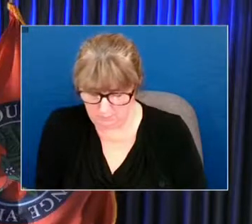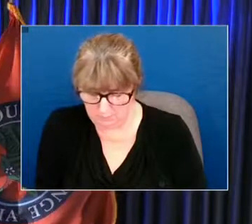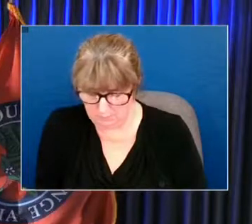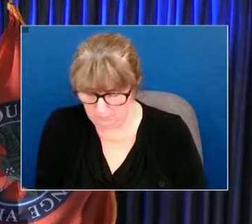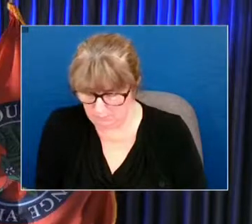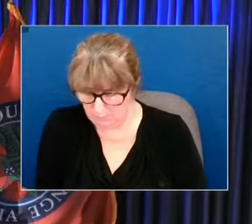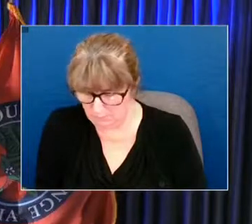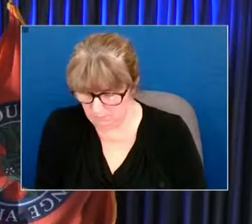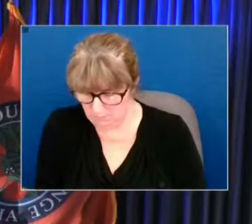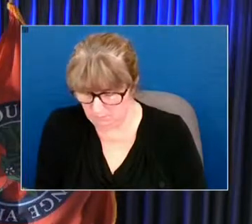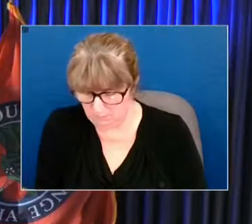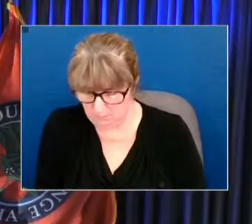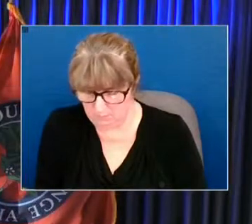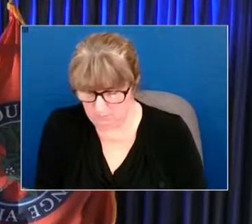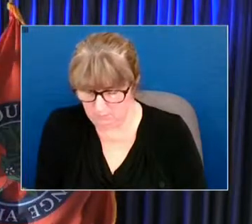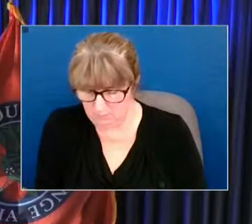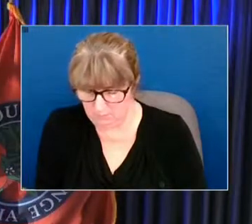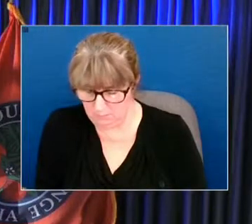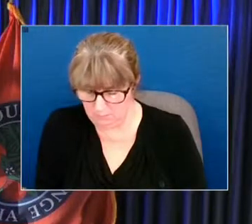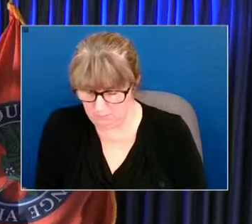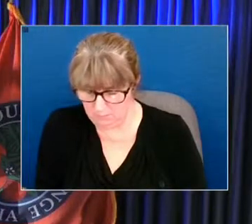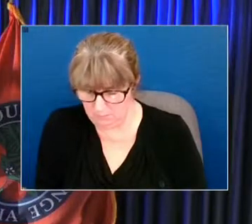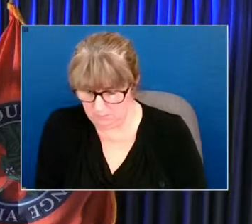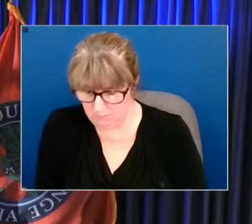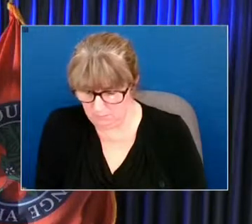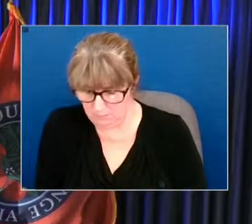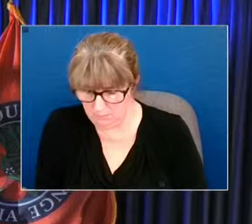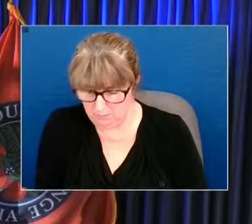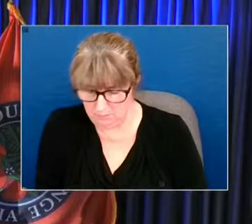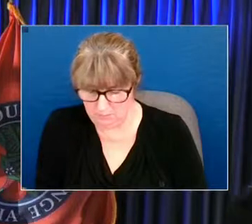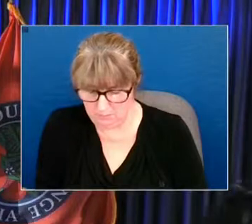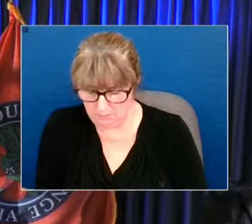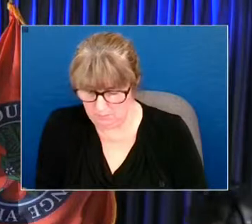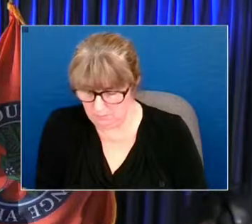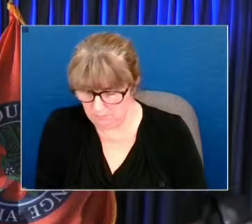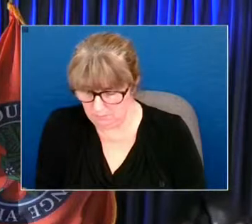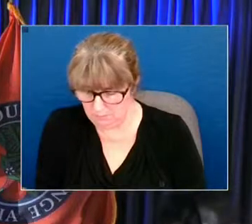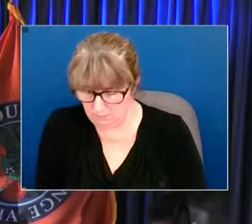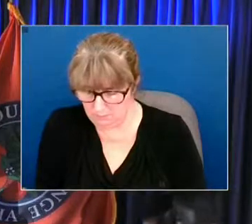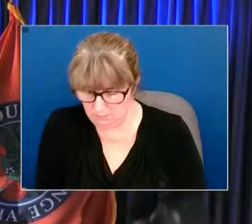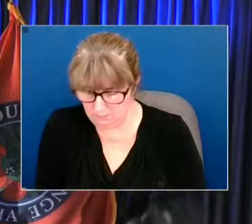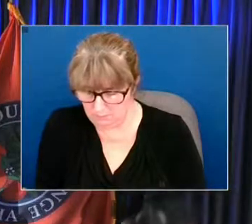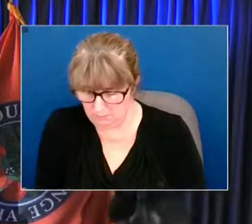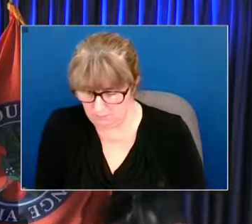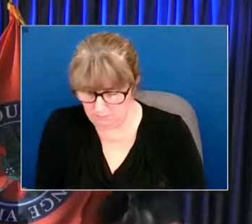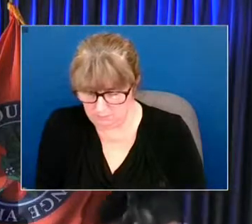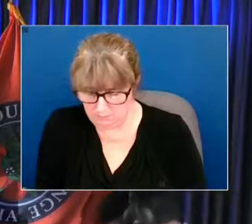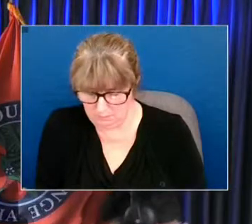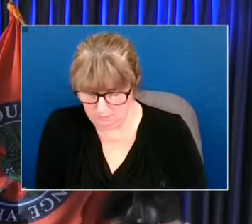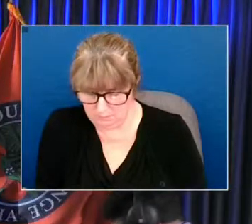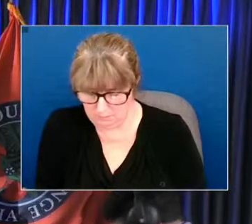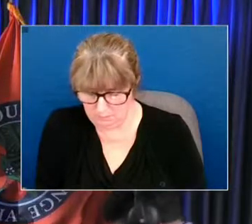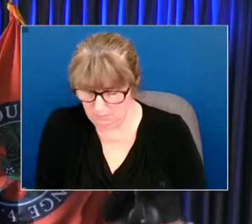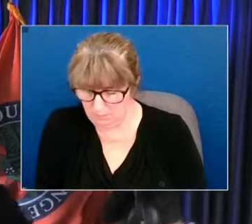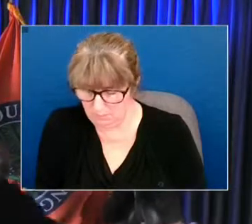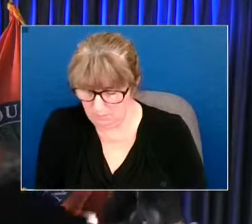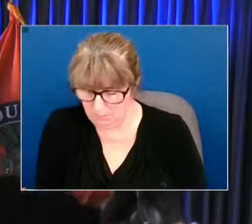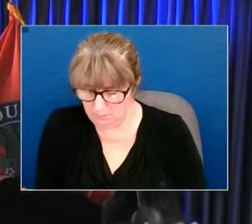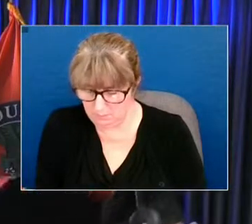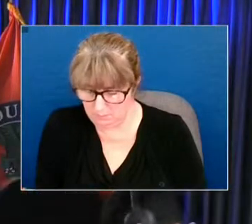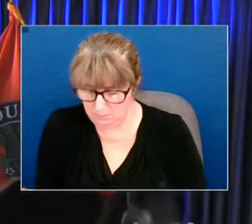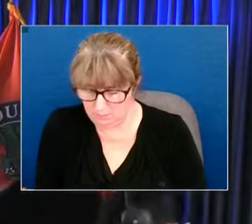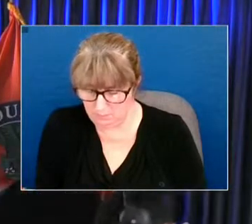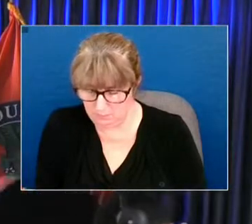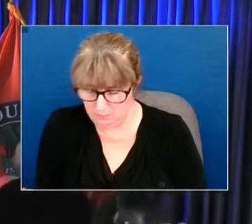Okay. We definitely need to be seen. All right. So Yeah. Tony, stay with me. I have Annie. This flag I is have the Anna, worst. I think it's